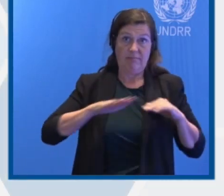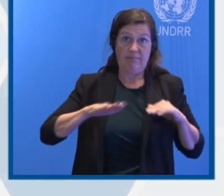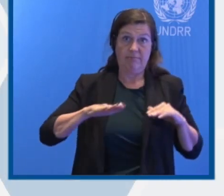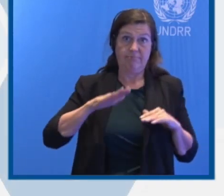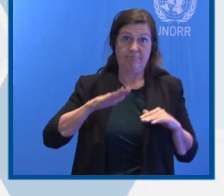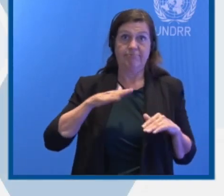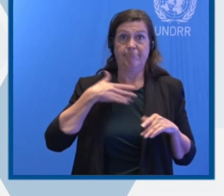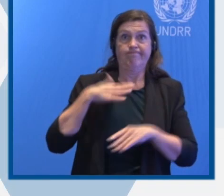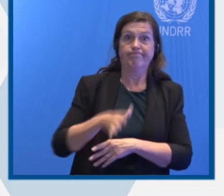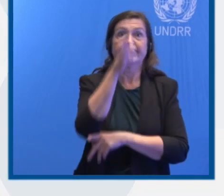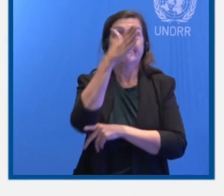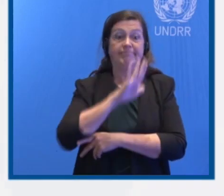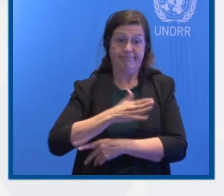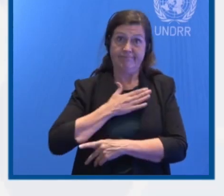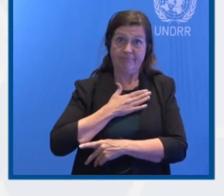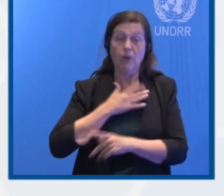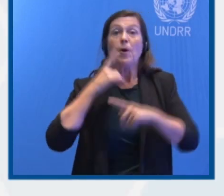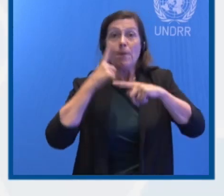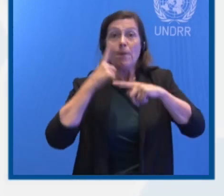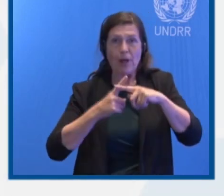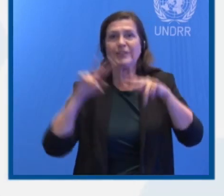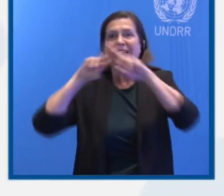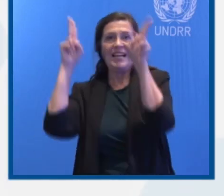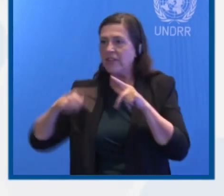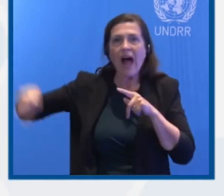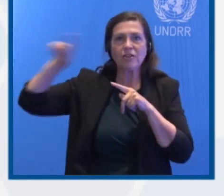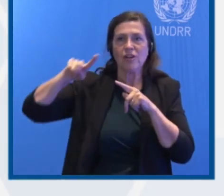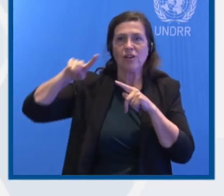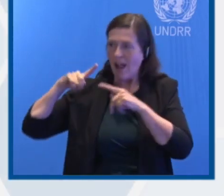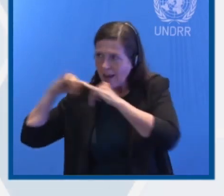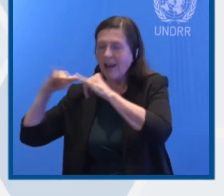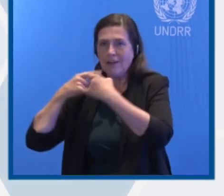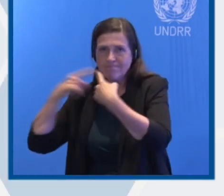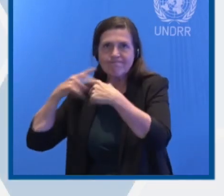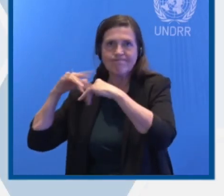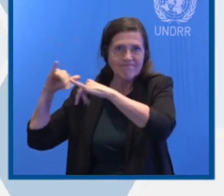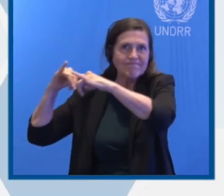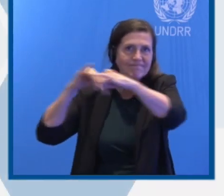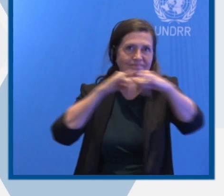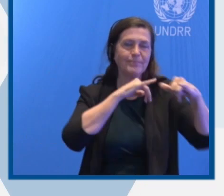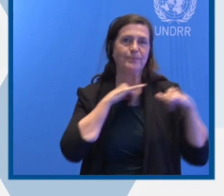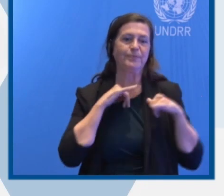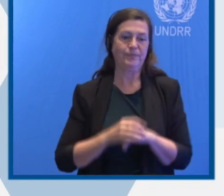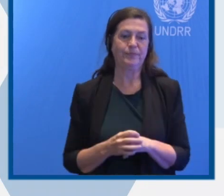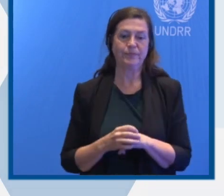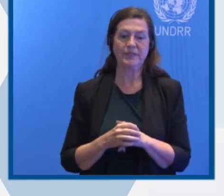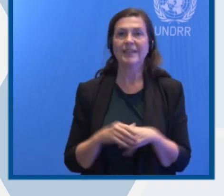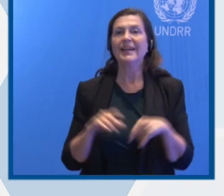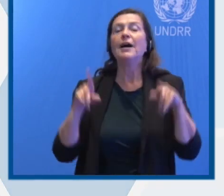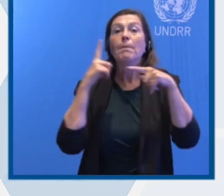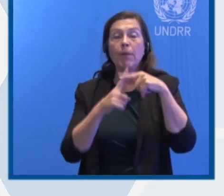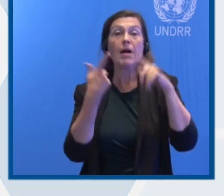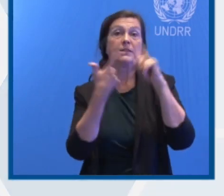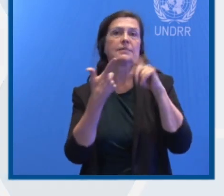level. What also is important, the multidisciplinary and multi-hazard approach